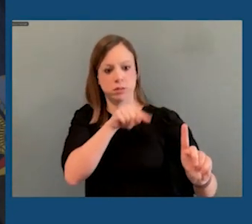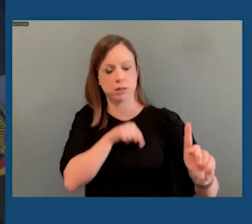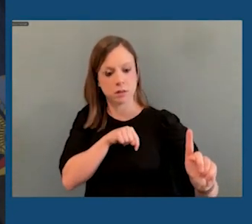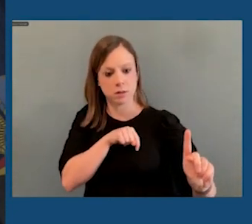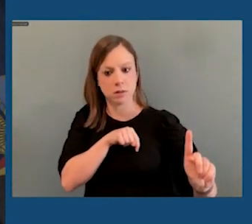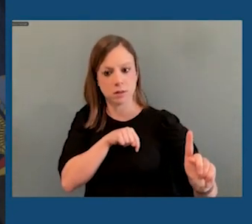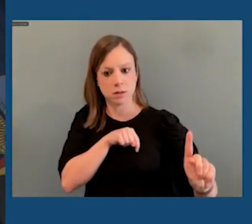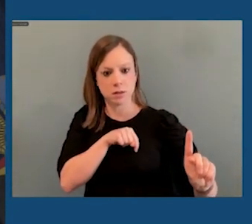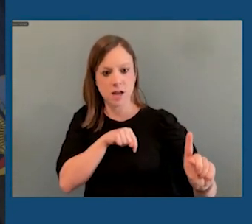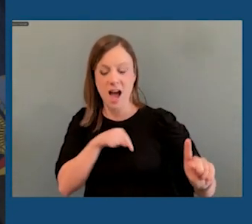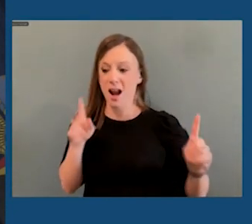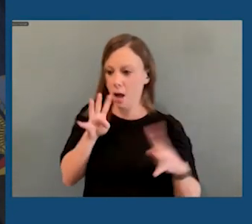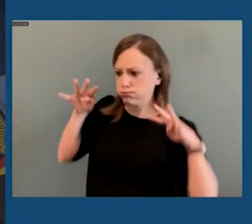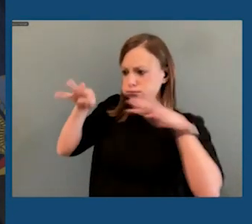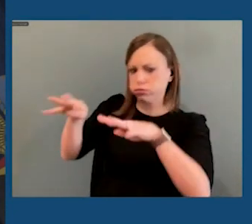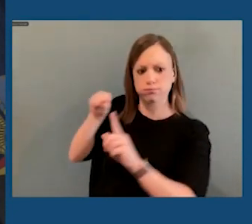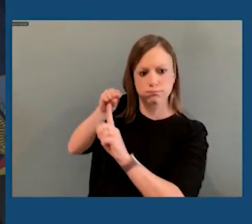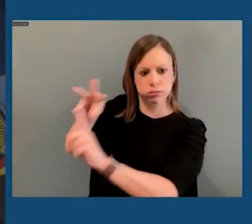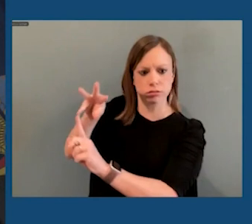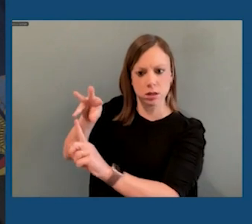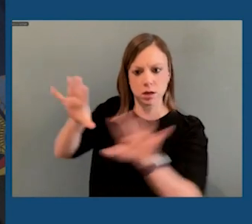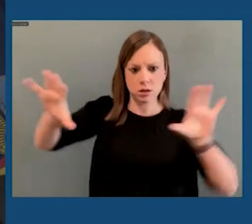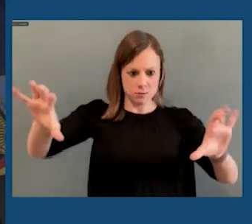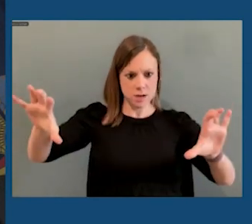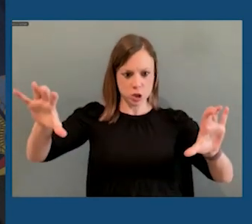put a spotlight on it and then I take action.